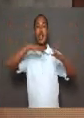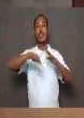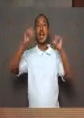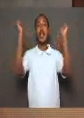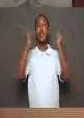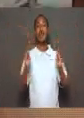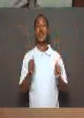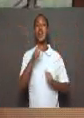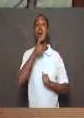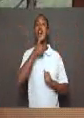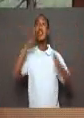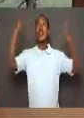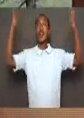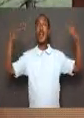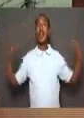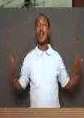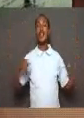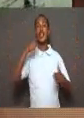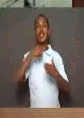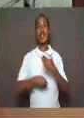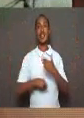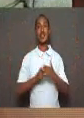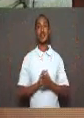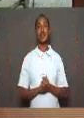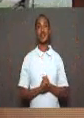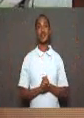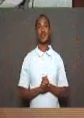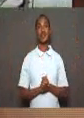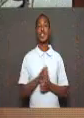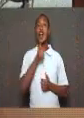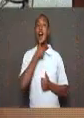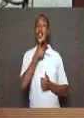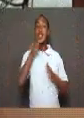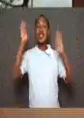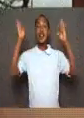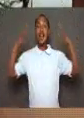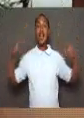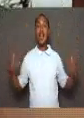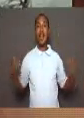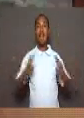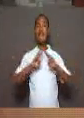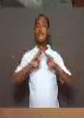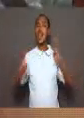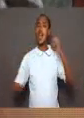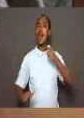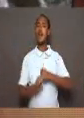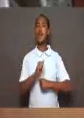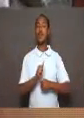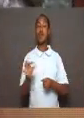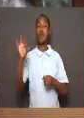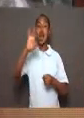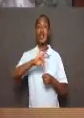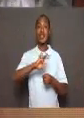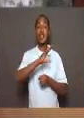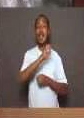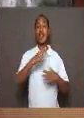atmosphere, acid rain can result. Acid rain can be very harmful to